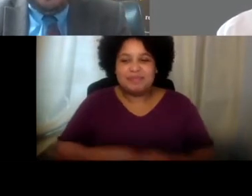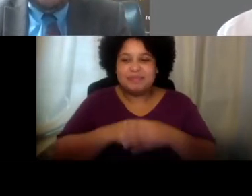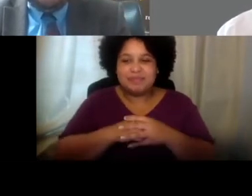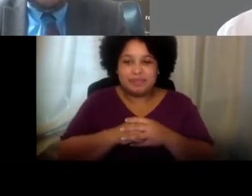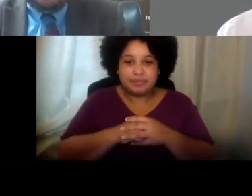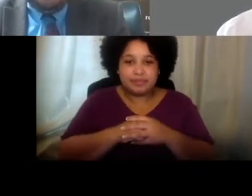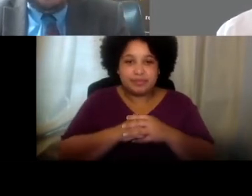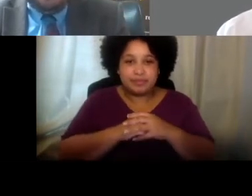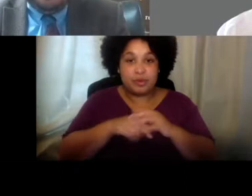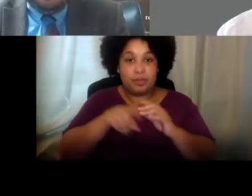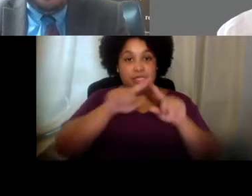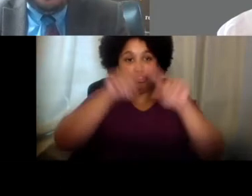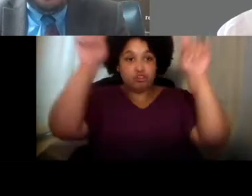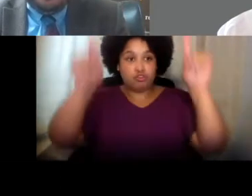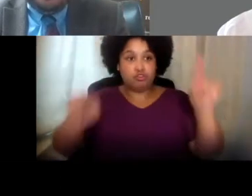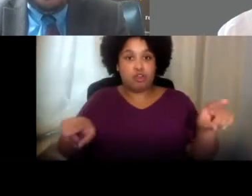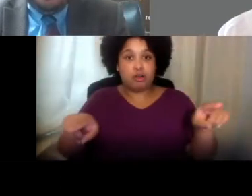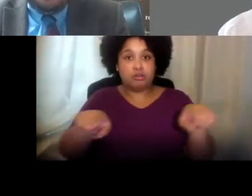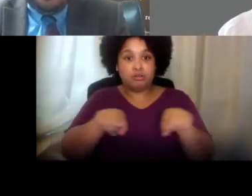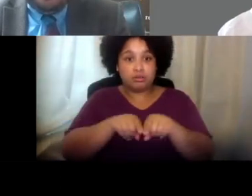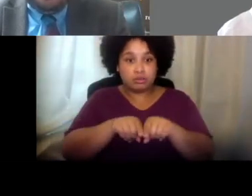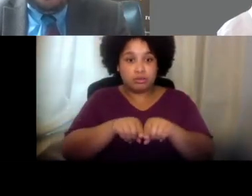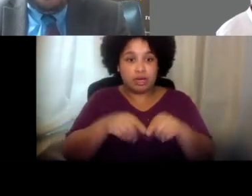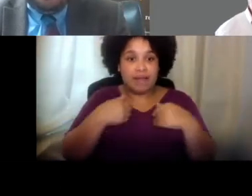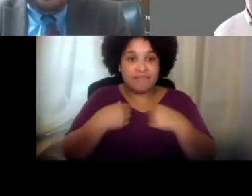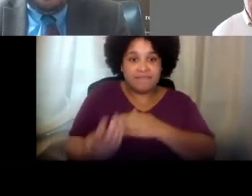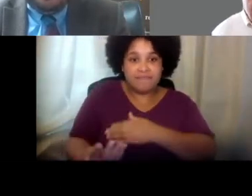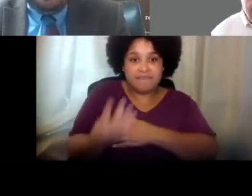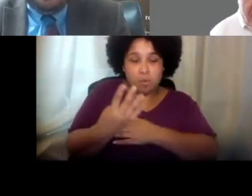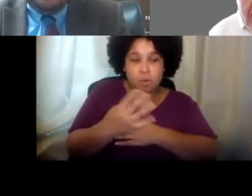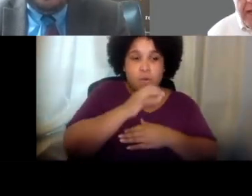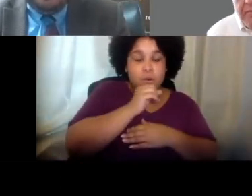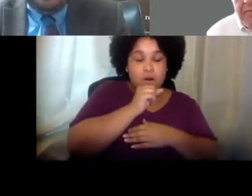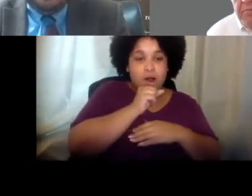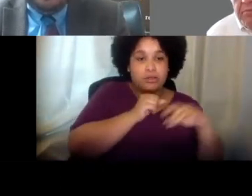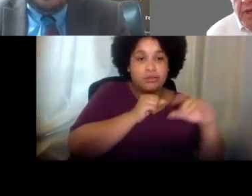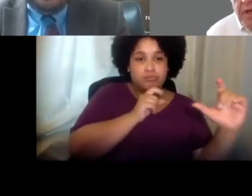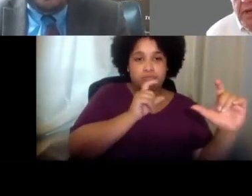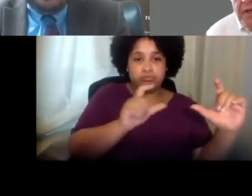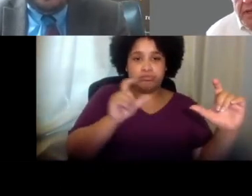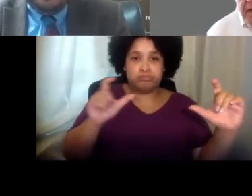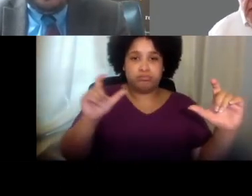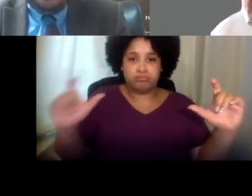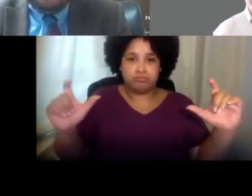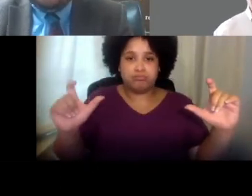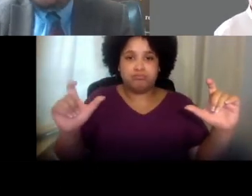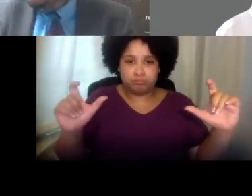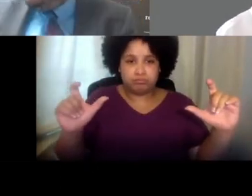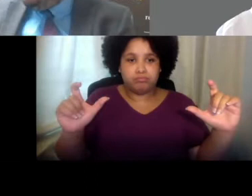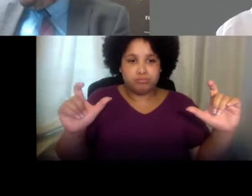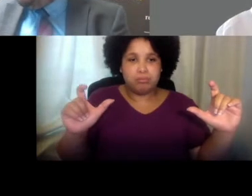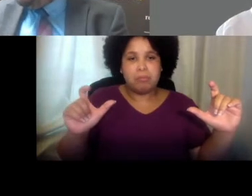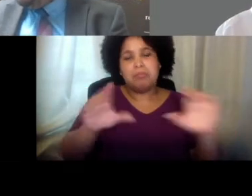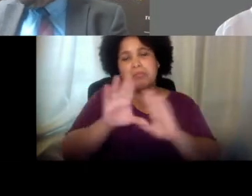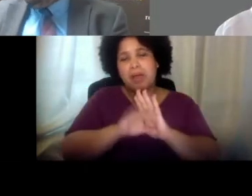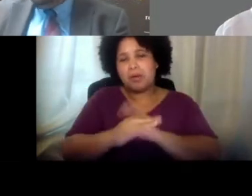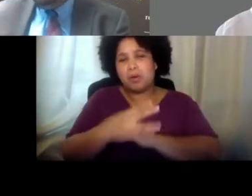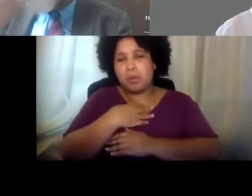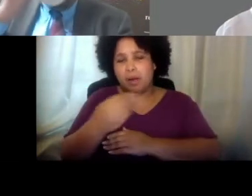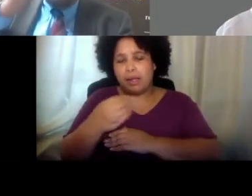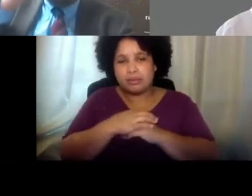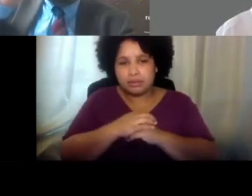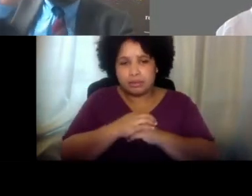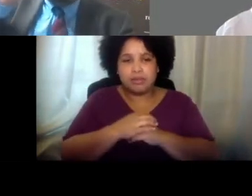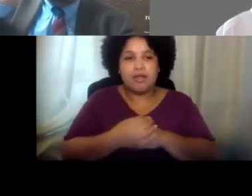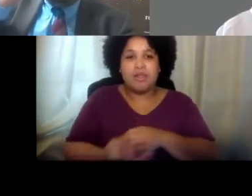So this chart is a chart that has 4 oranges on a slide in a white background. And the